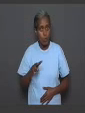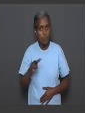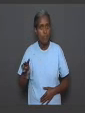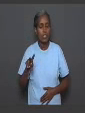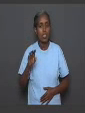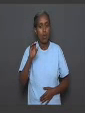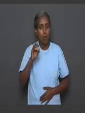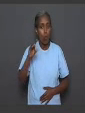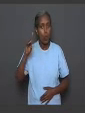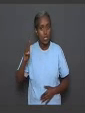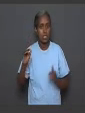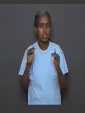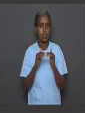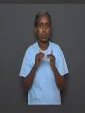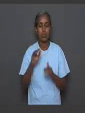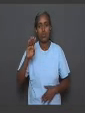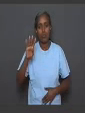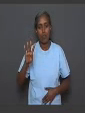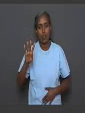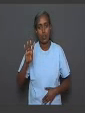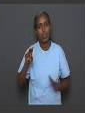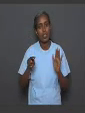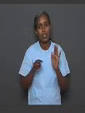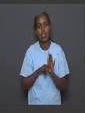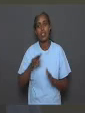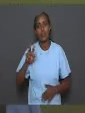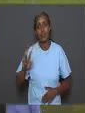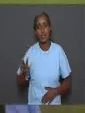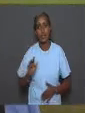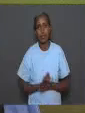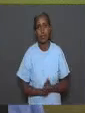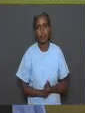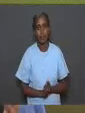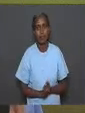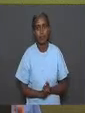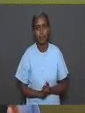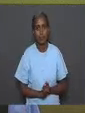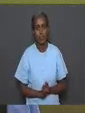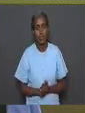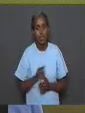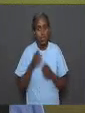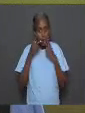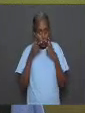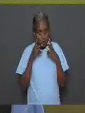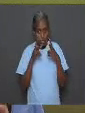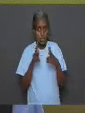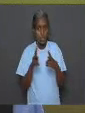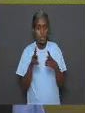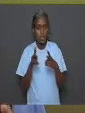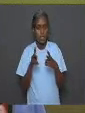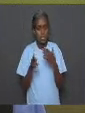for OD is 4, -3. You can see that it